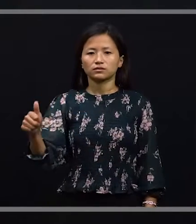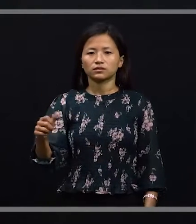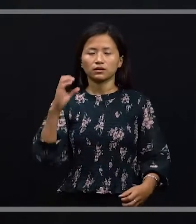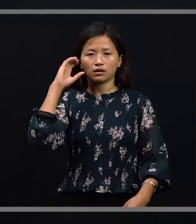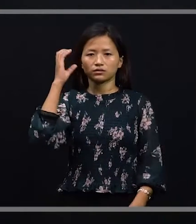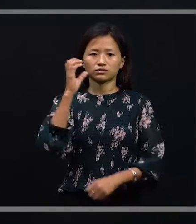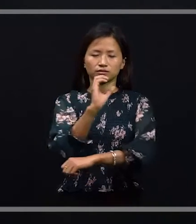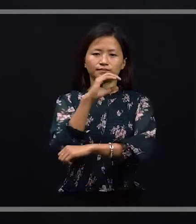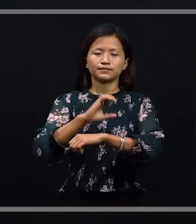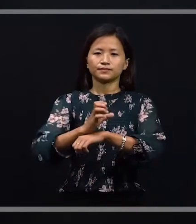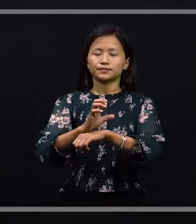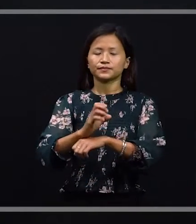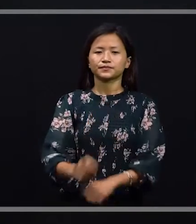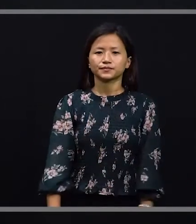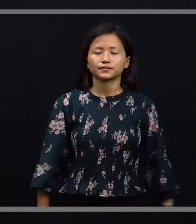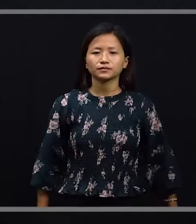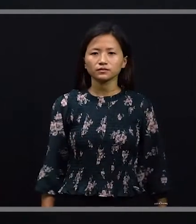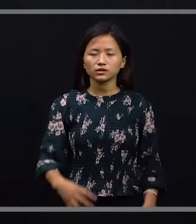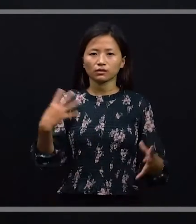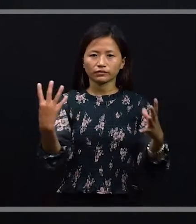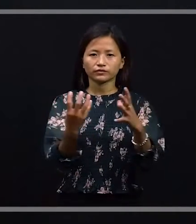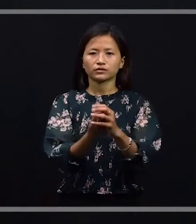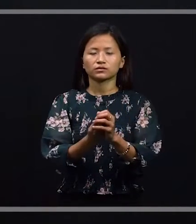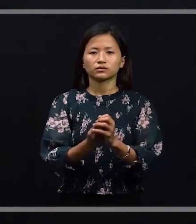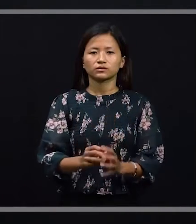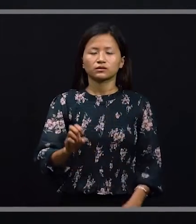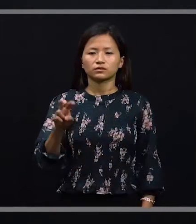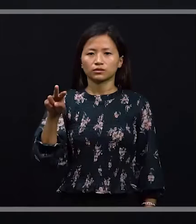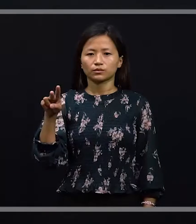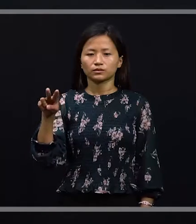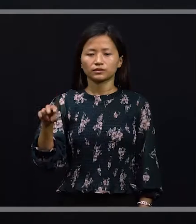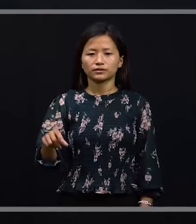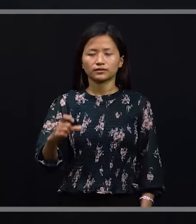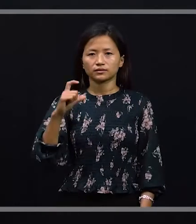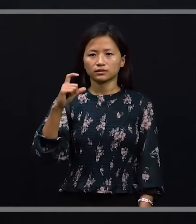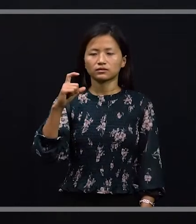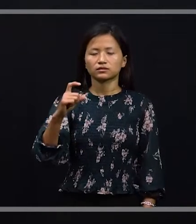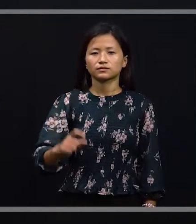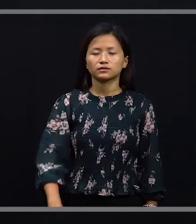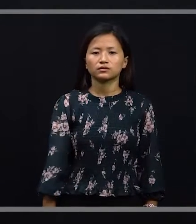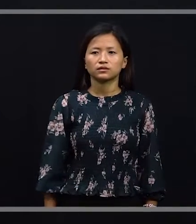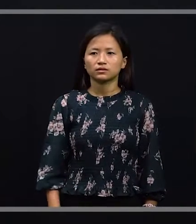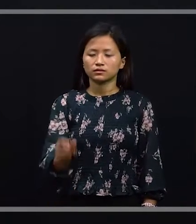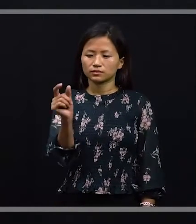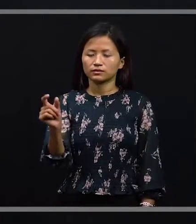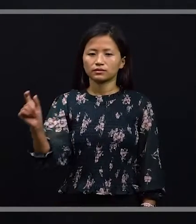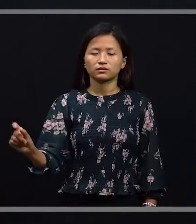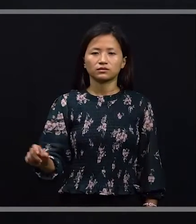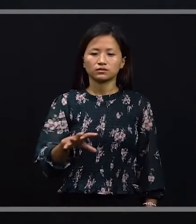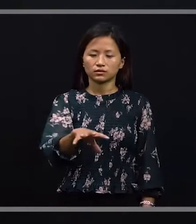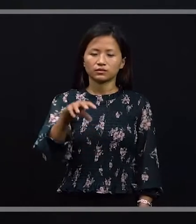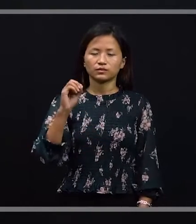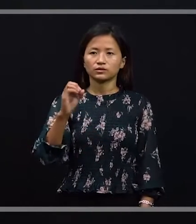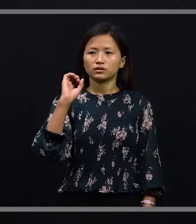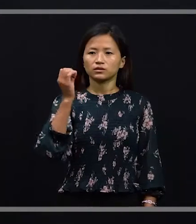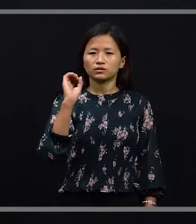brotherhood, because there is always enmity, jealousy was there, comparison was there, competition was there. So there was